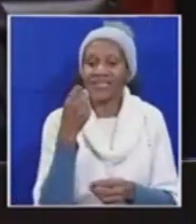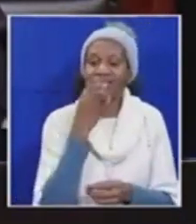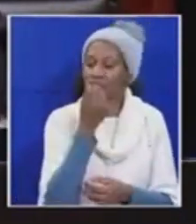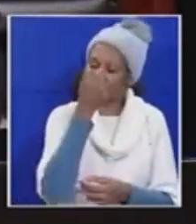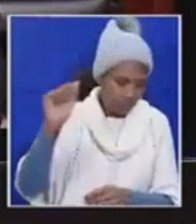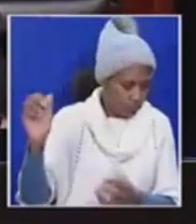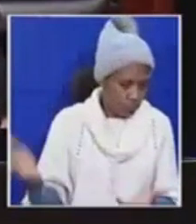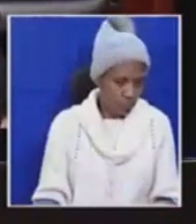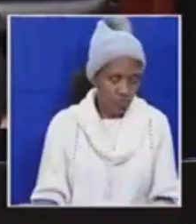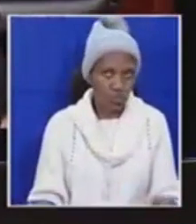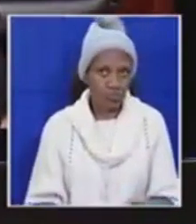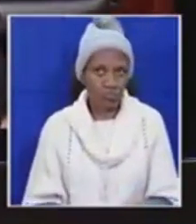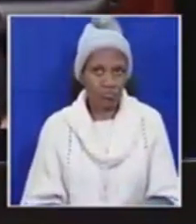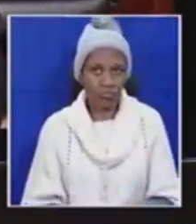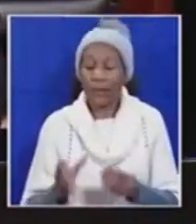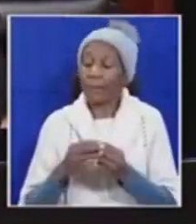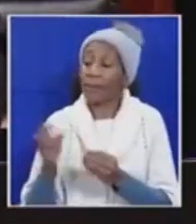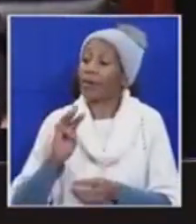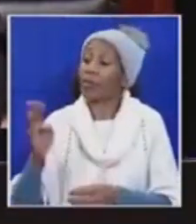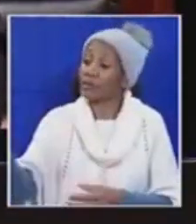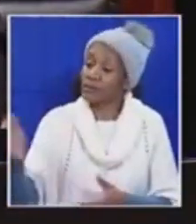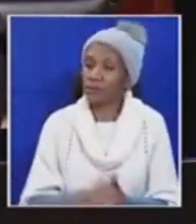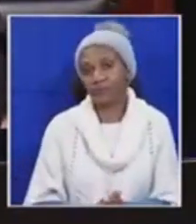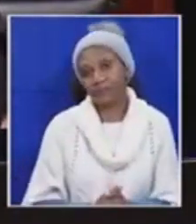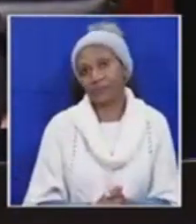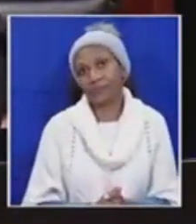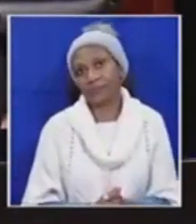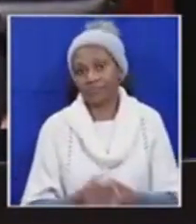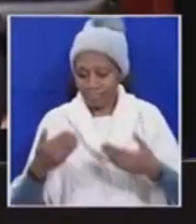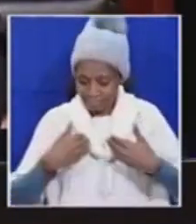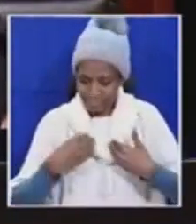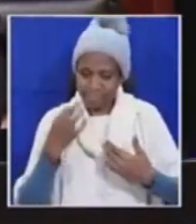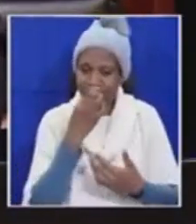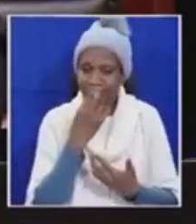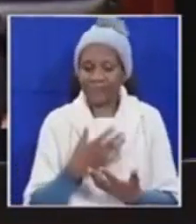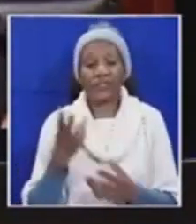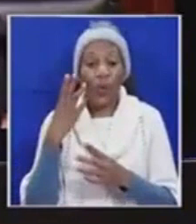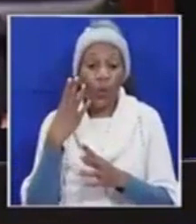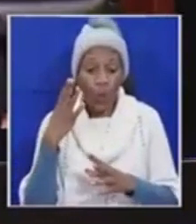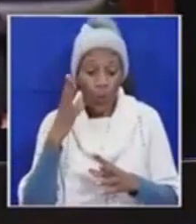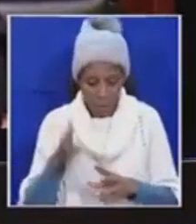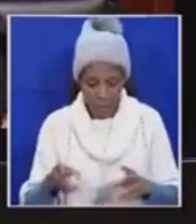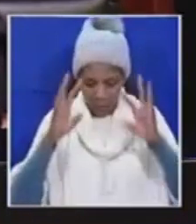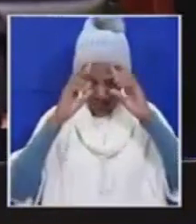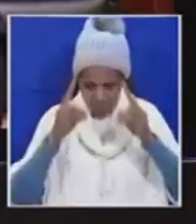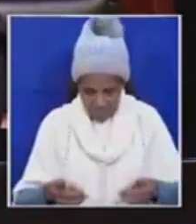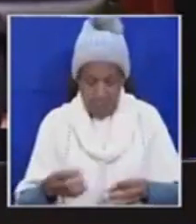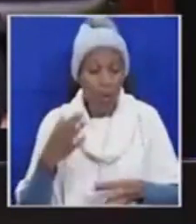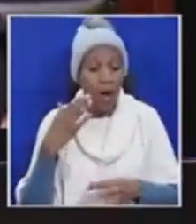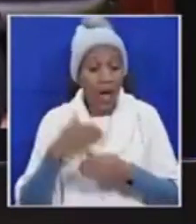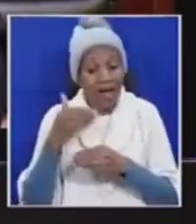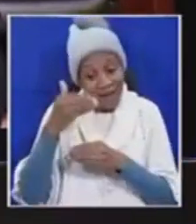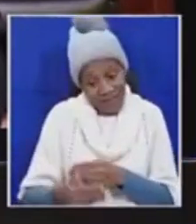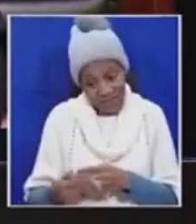will... Honourable Waters, I said I will come back with the ruling on this House when I've